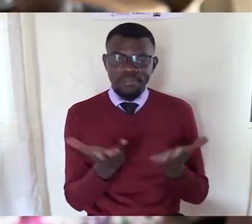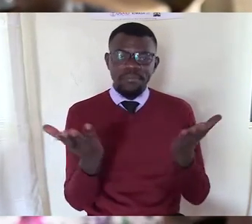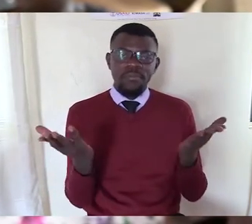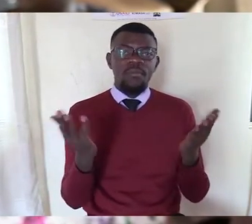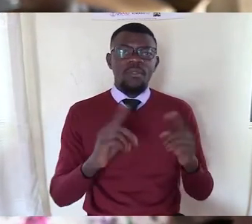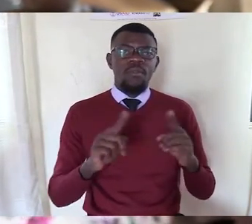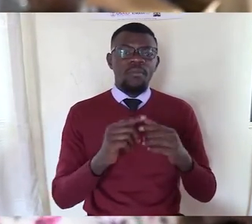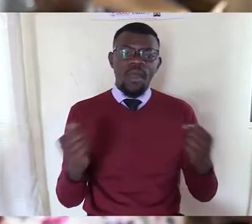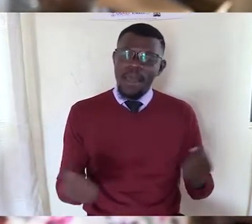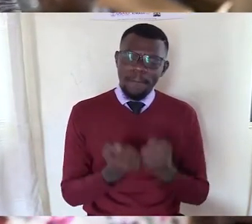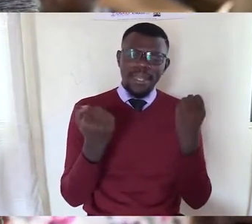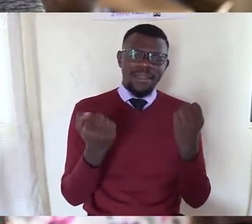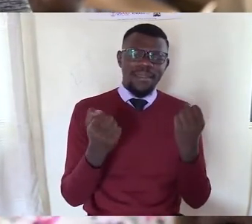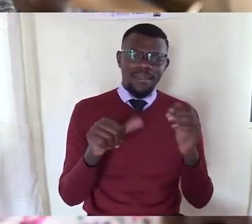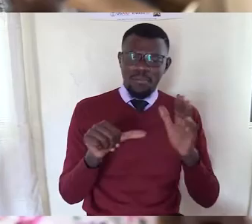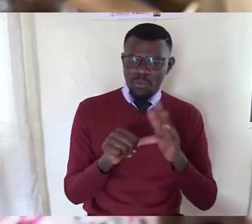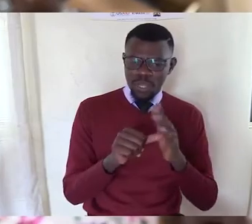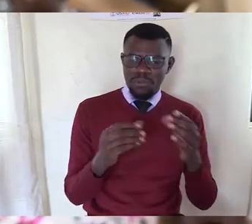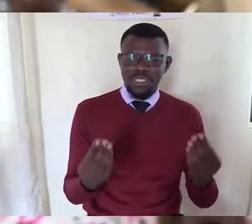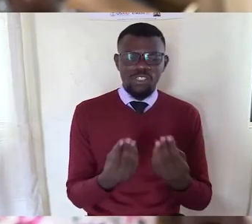We must be able to address.